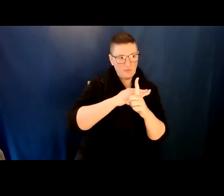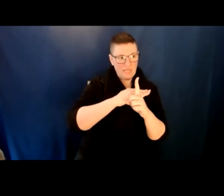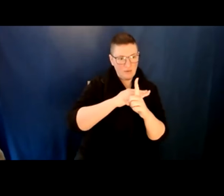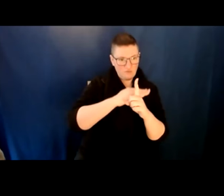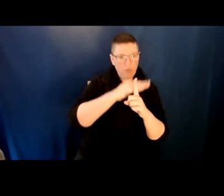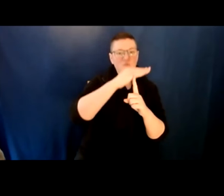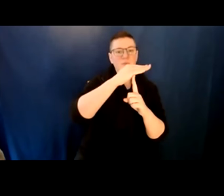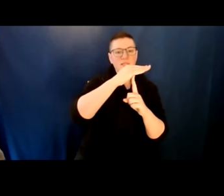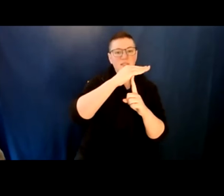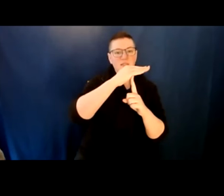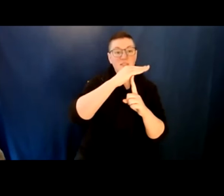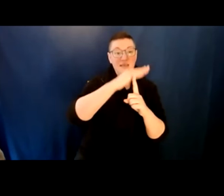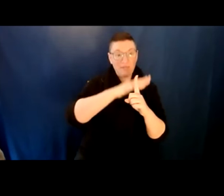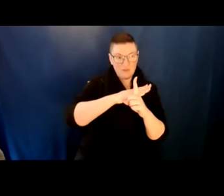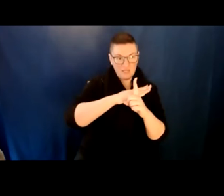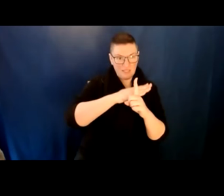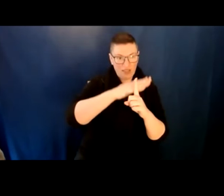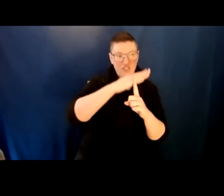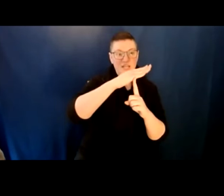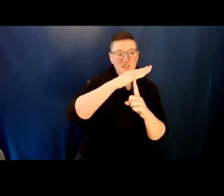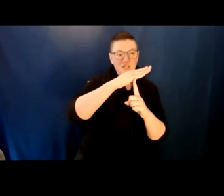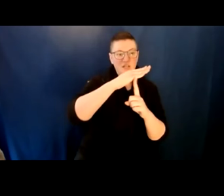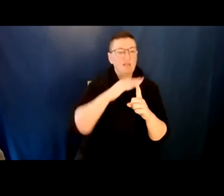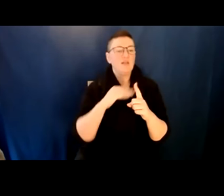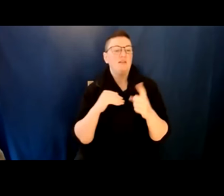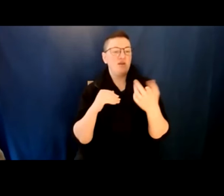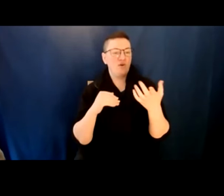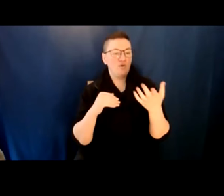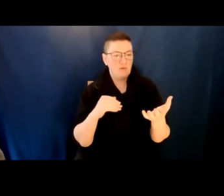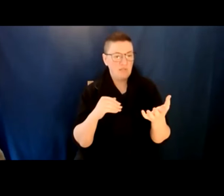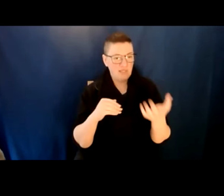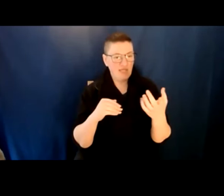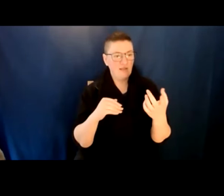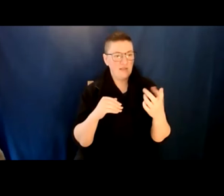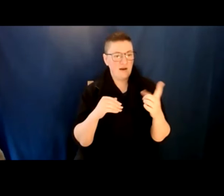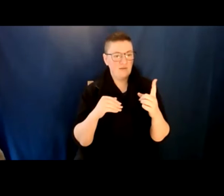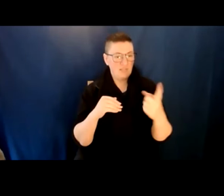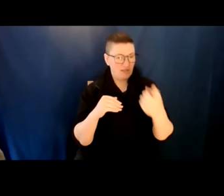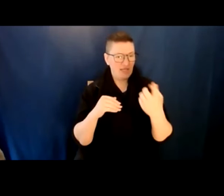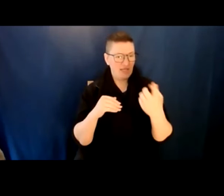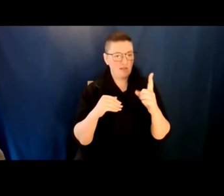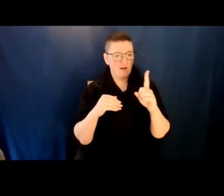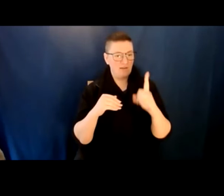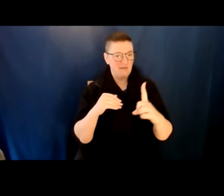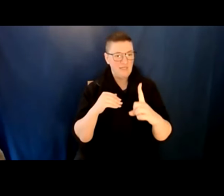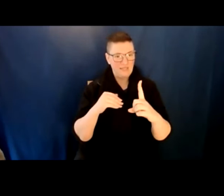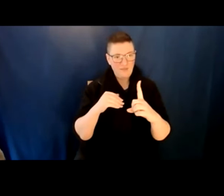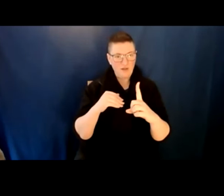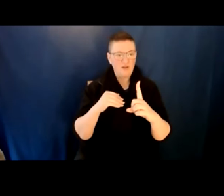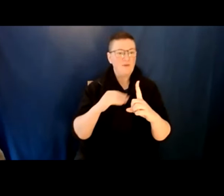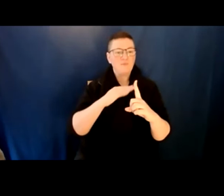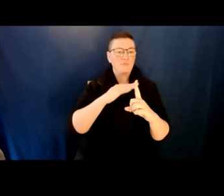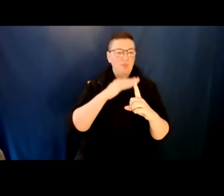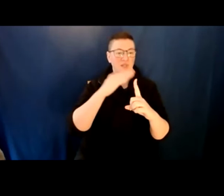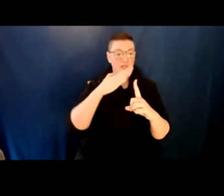we use the language of movement to demonstrate the change. So the articulators are the index